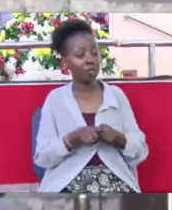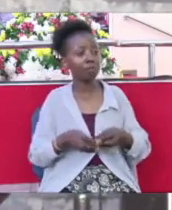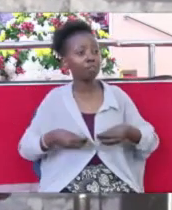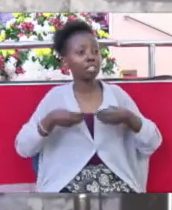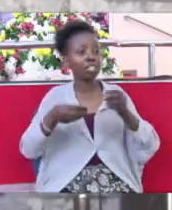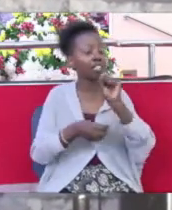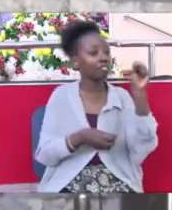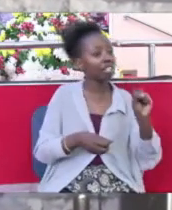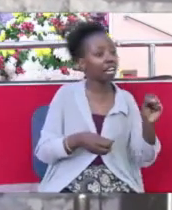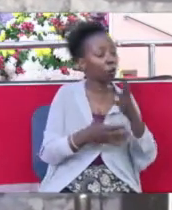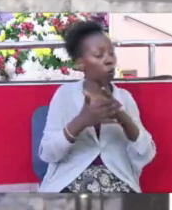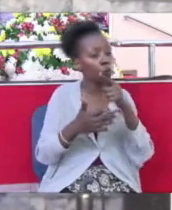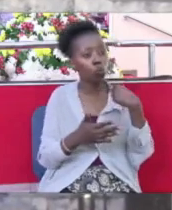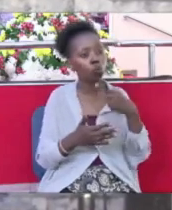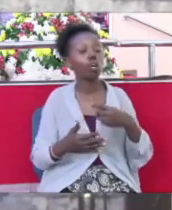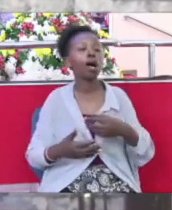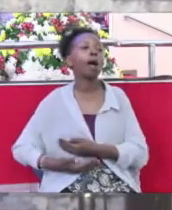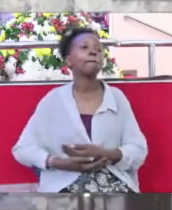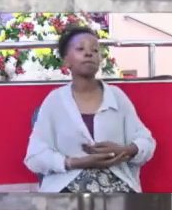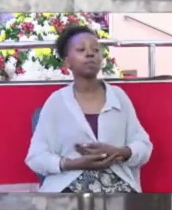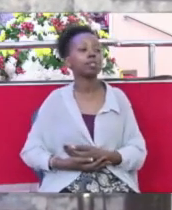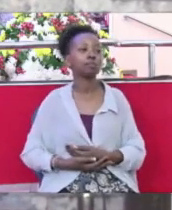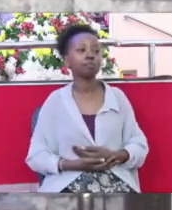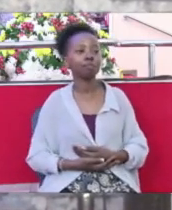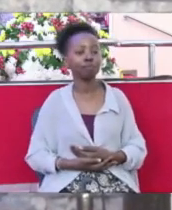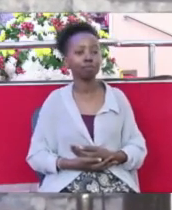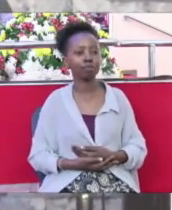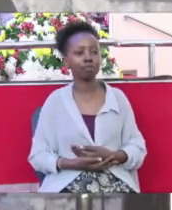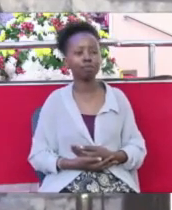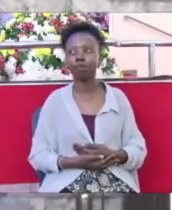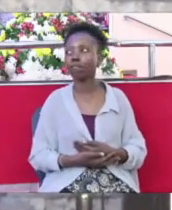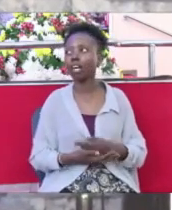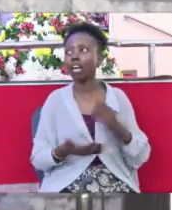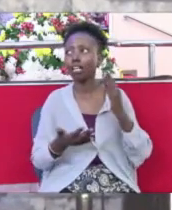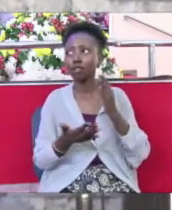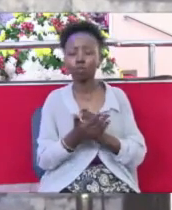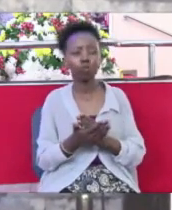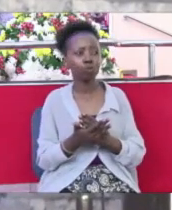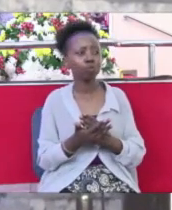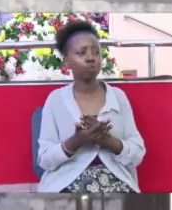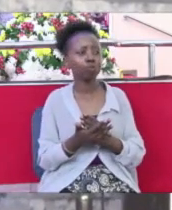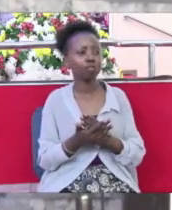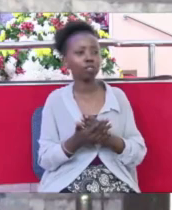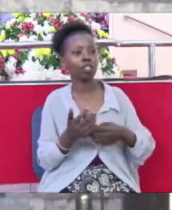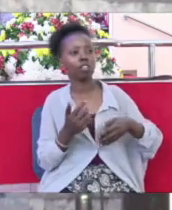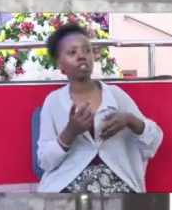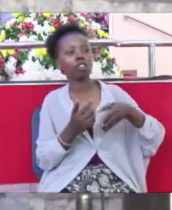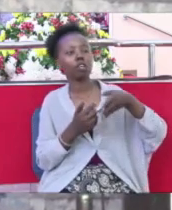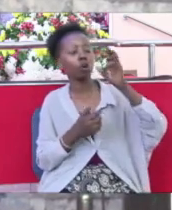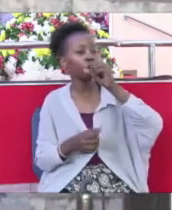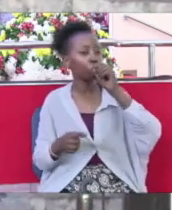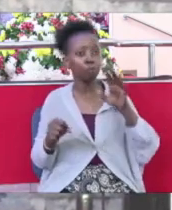from causing her to bear a child. Kumfanya aweze kuwa na mtoto. And in fact, the promise in Genesis 18,